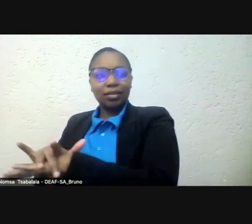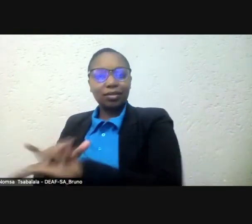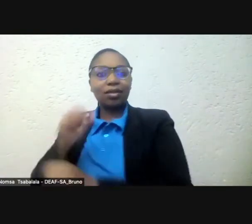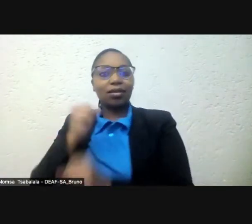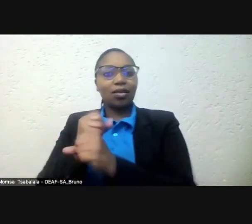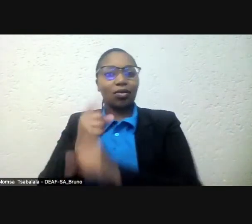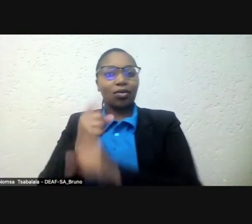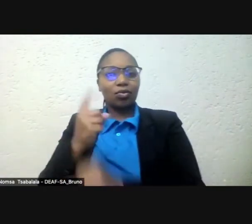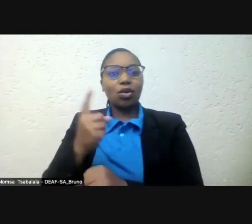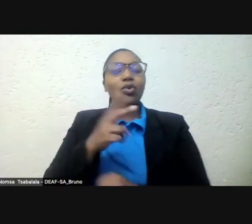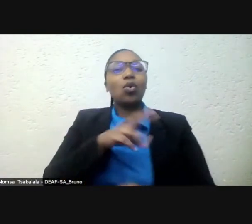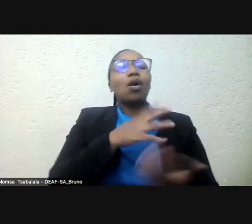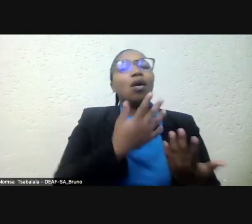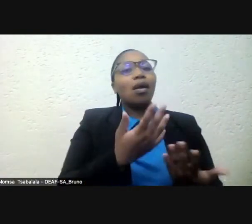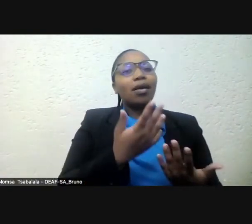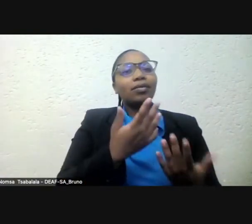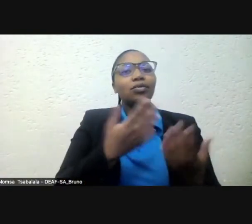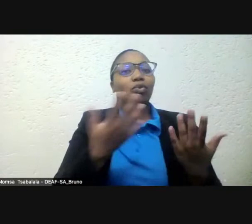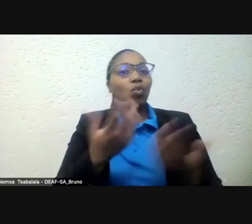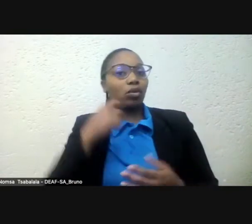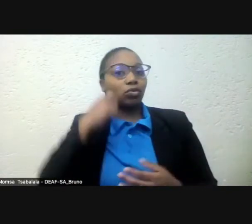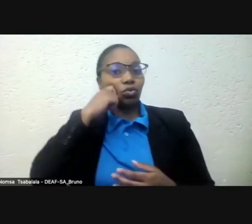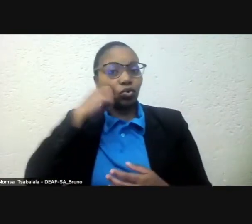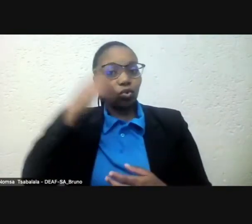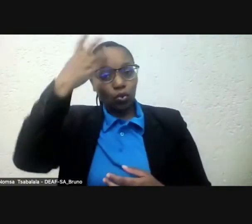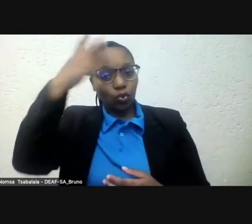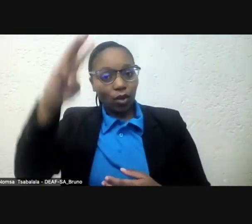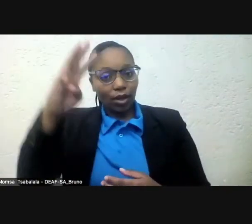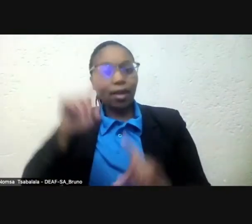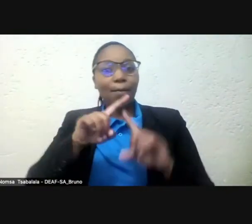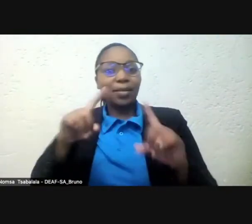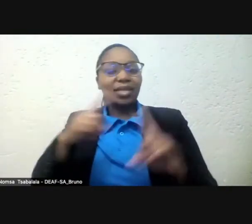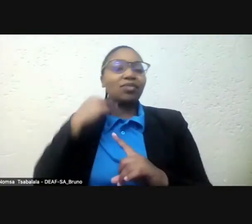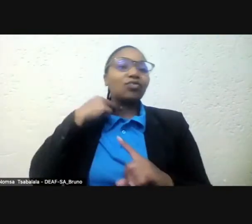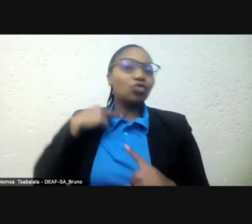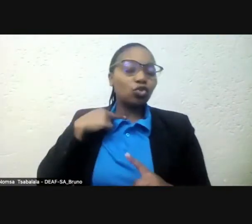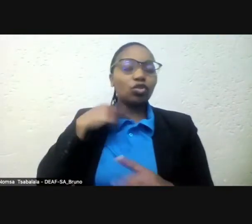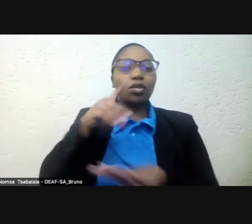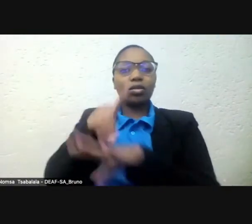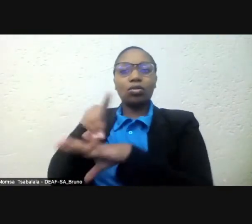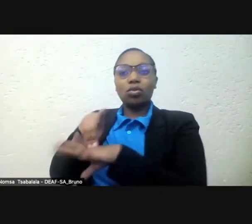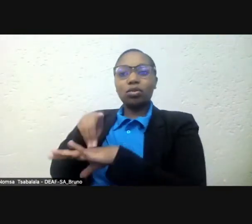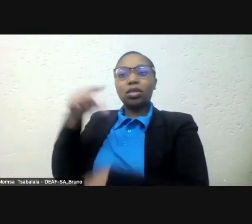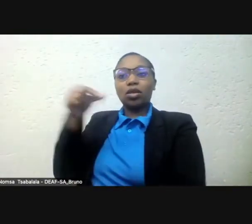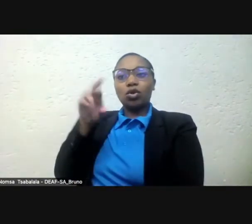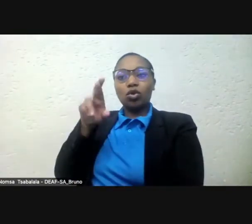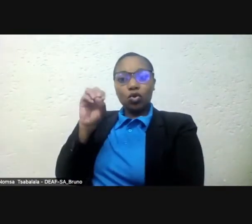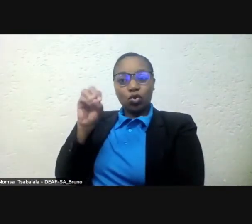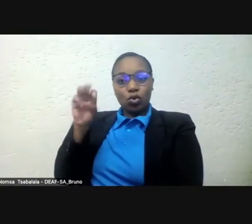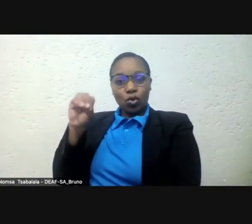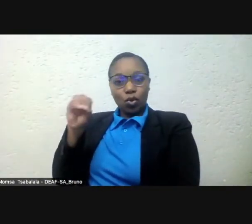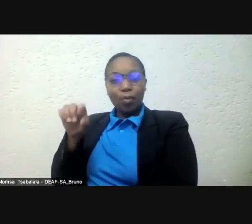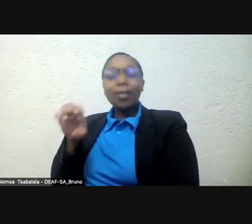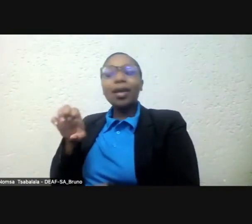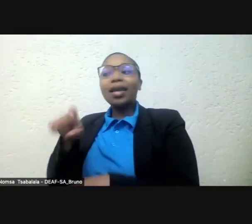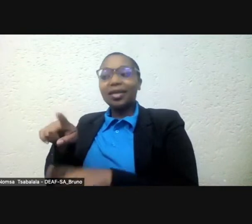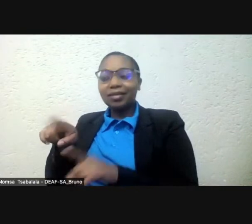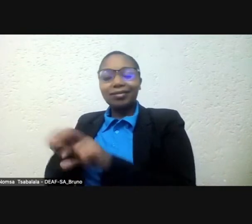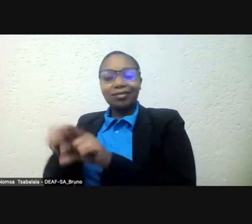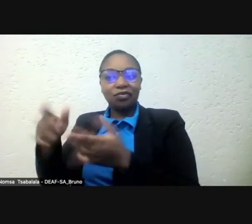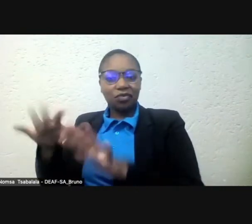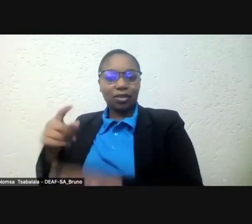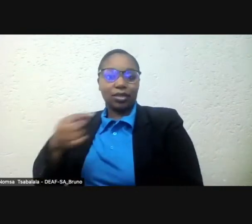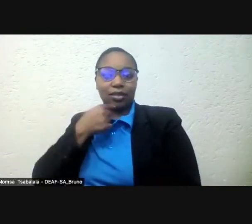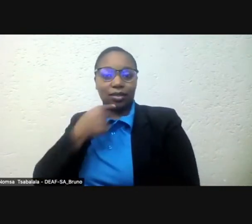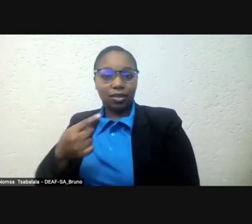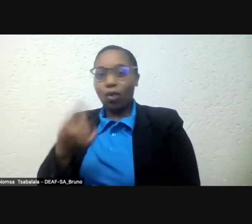Tshwane. Unfortunately, as Dr. Groom said, we don't have, genotype on them, so we don't know of those patients who